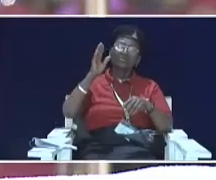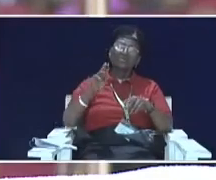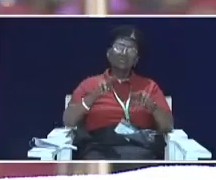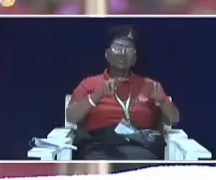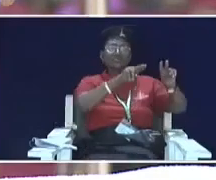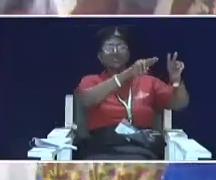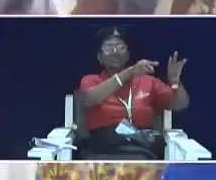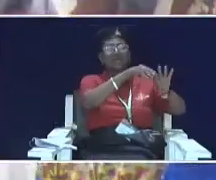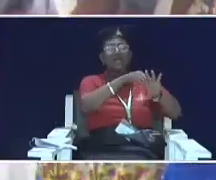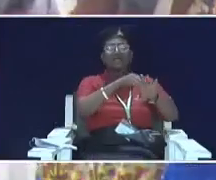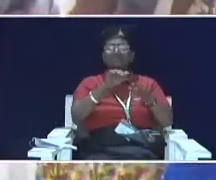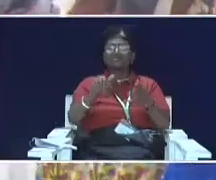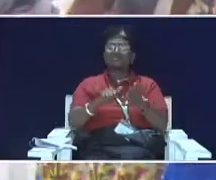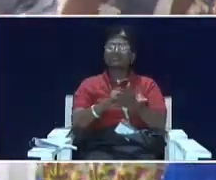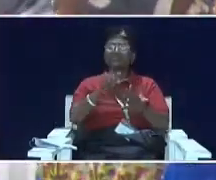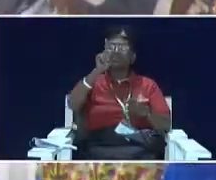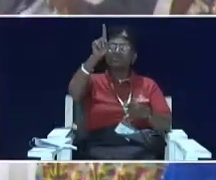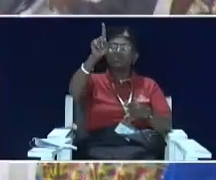one.